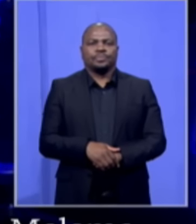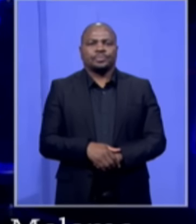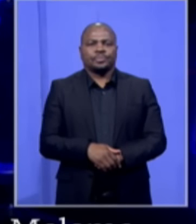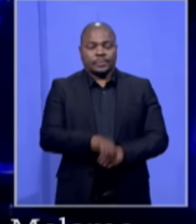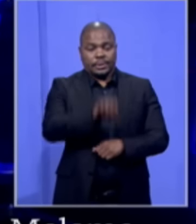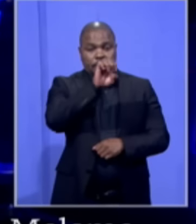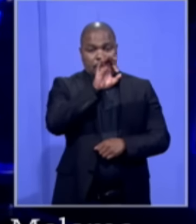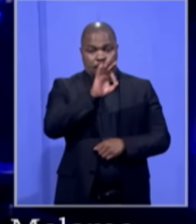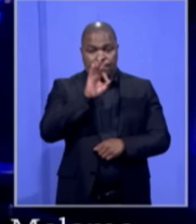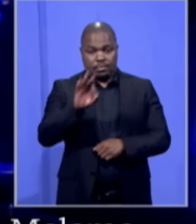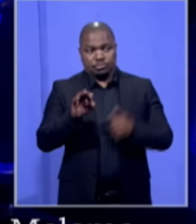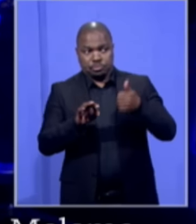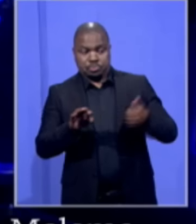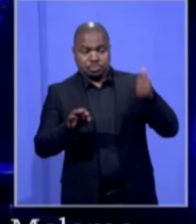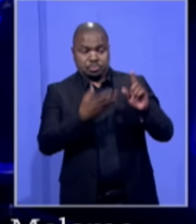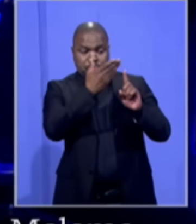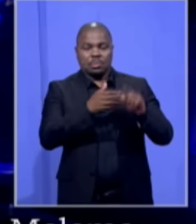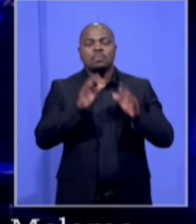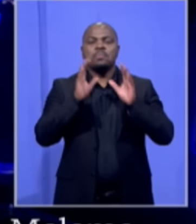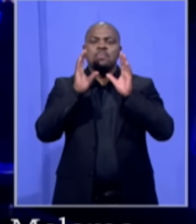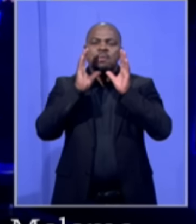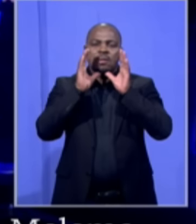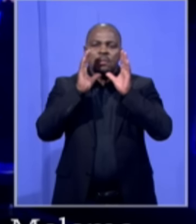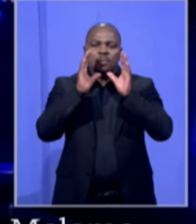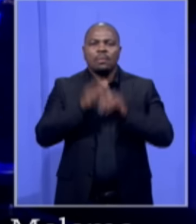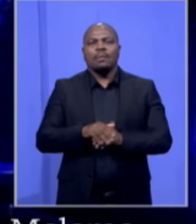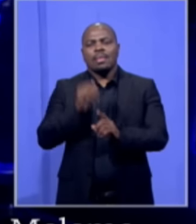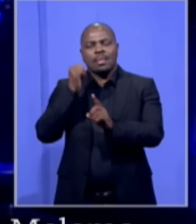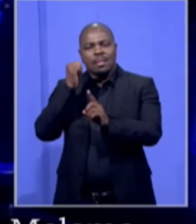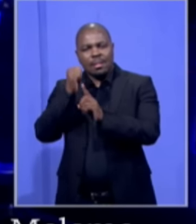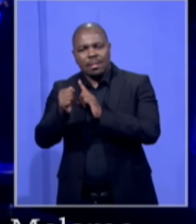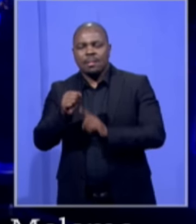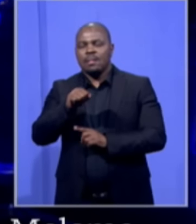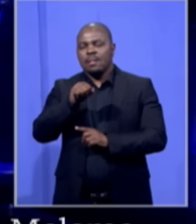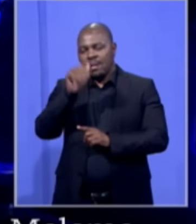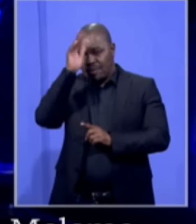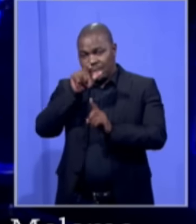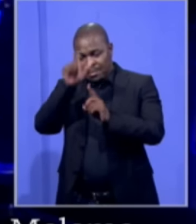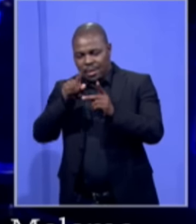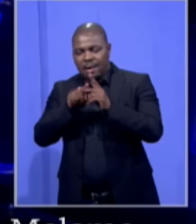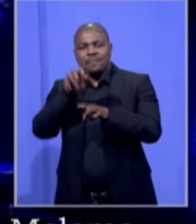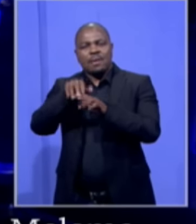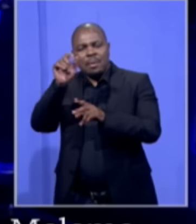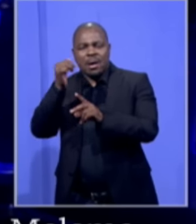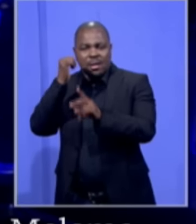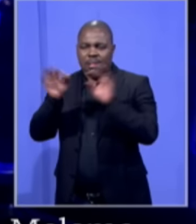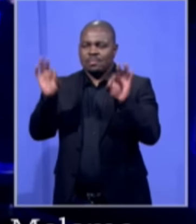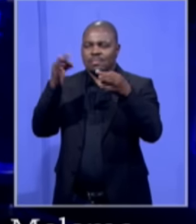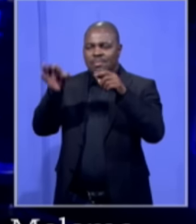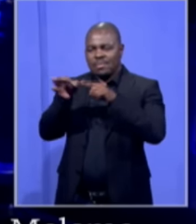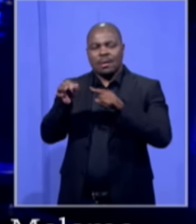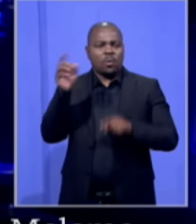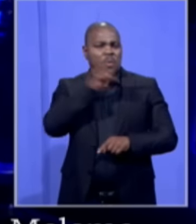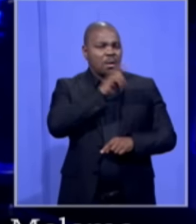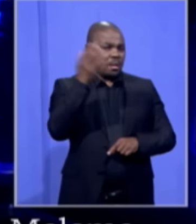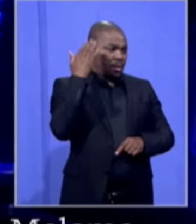Moeteledipele wa EFF Julius Malema o sireleditse pina ya Kill the Boer, Kill the Farmer e o kgotlatshekelo ya molaotheo e goeleditseng fa